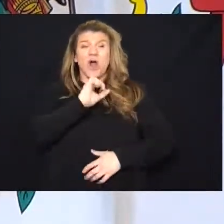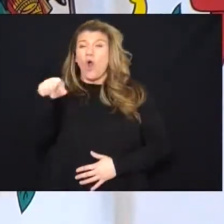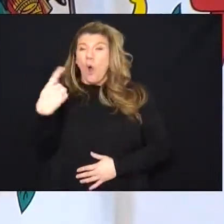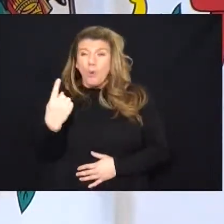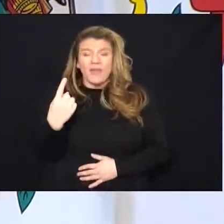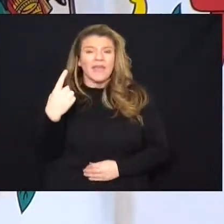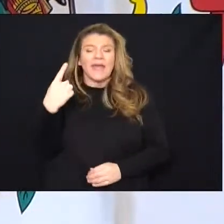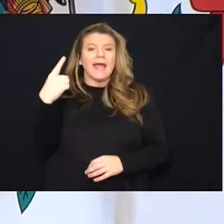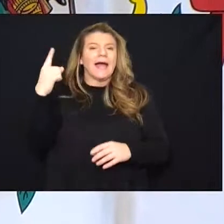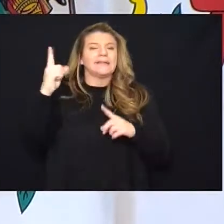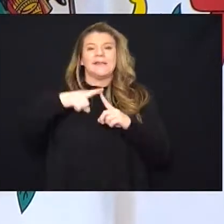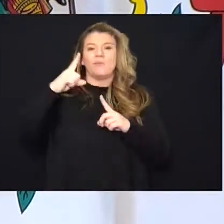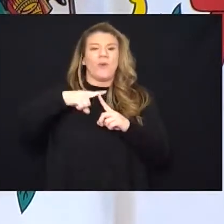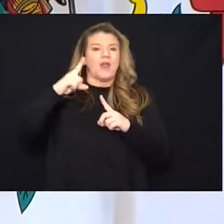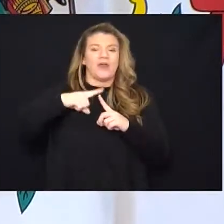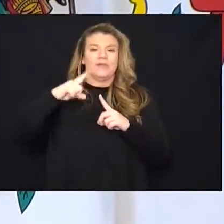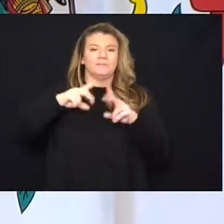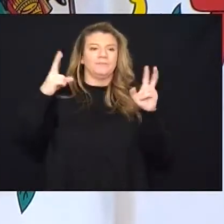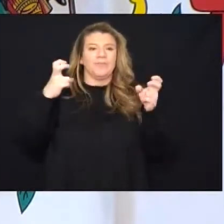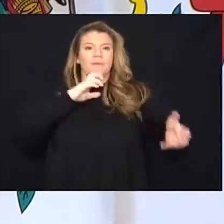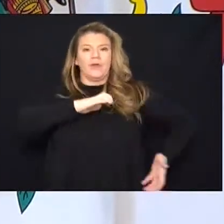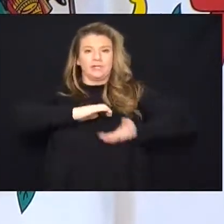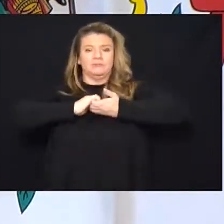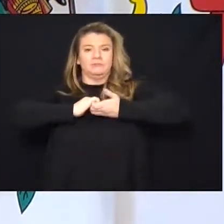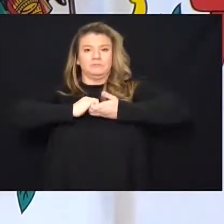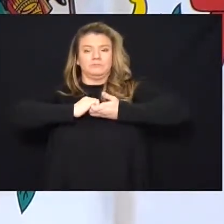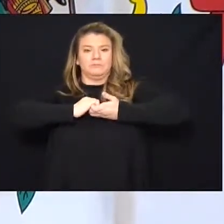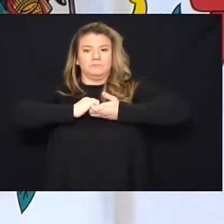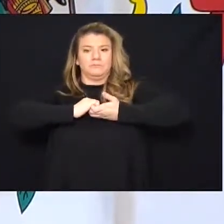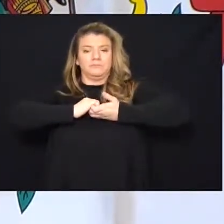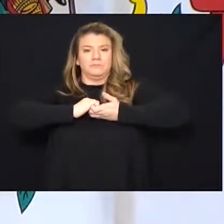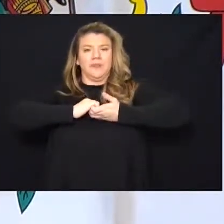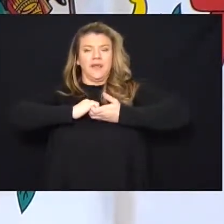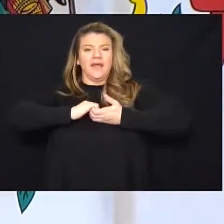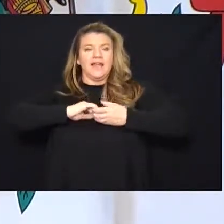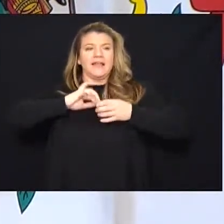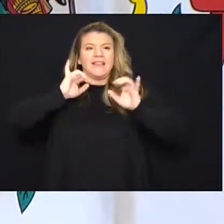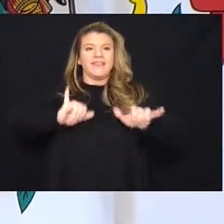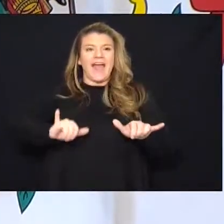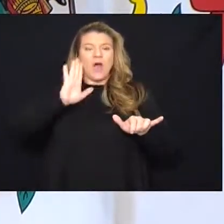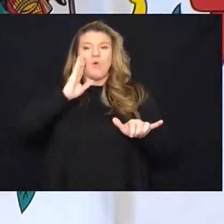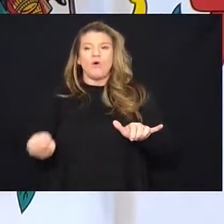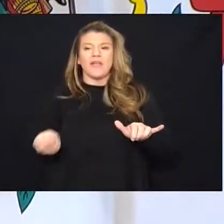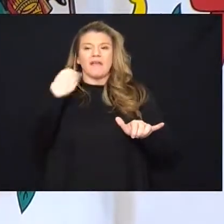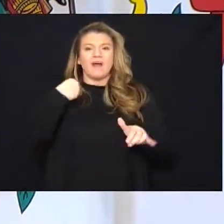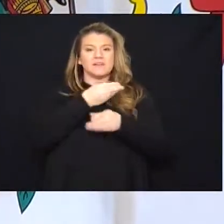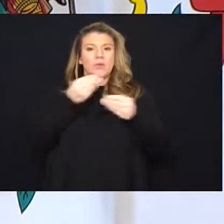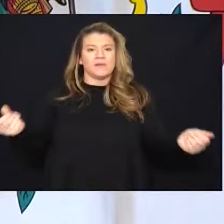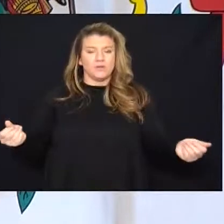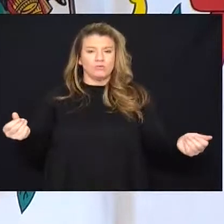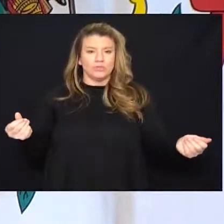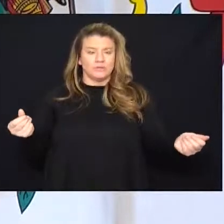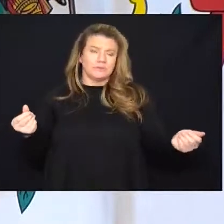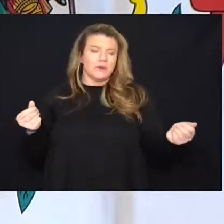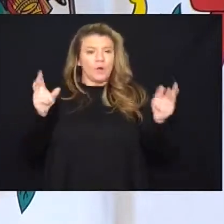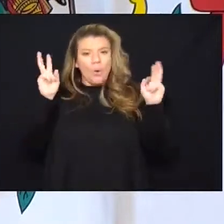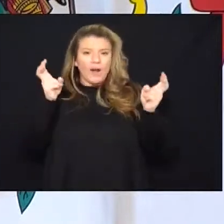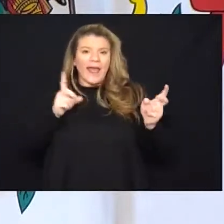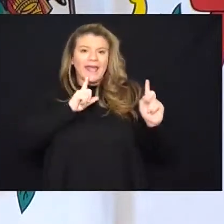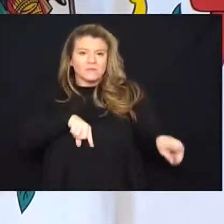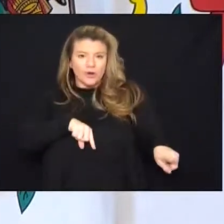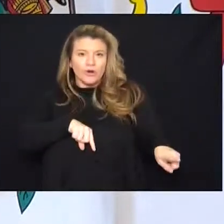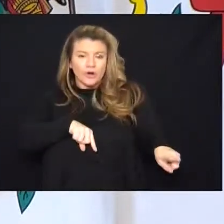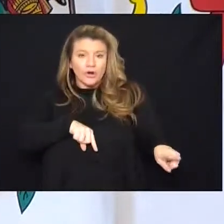a temporary bridge to get us to an absolute resolution of this, to where